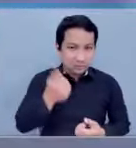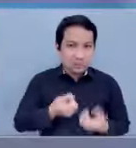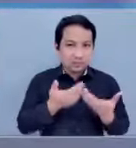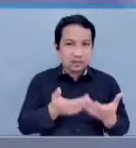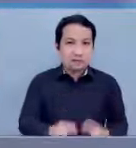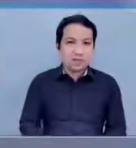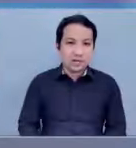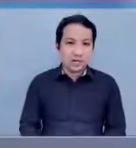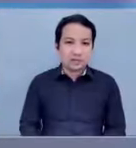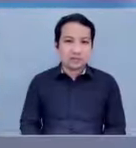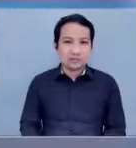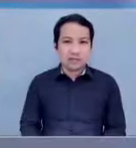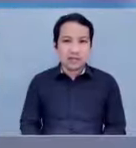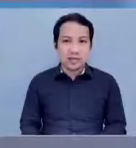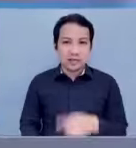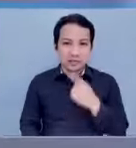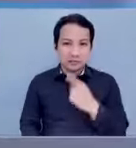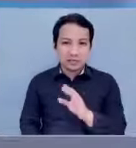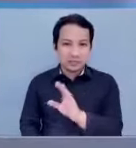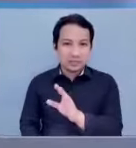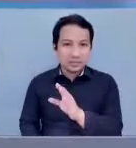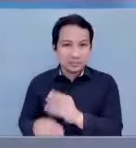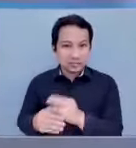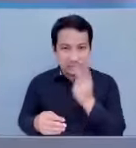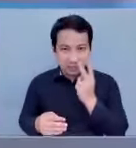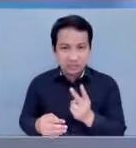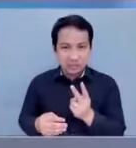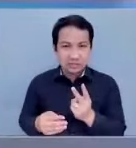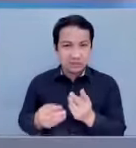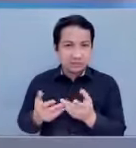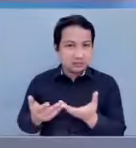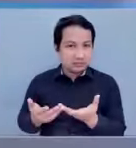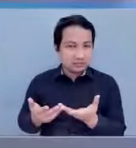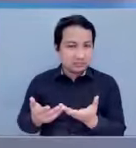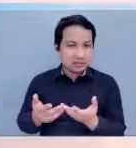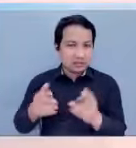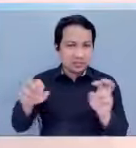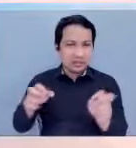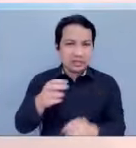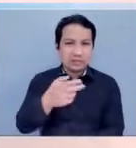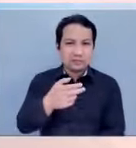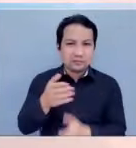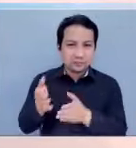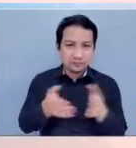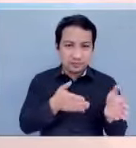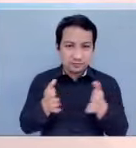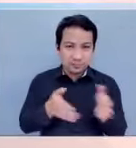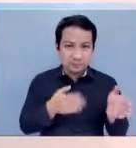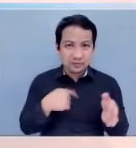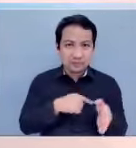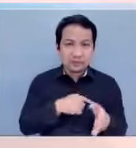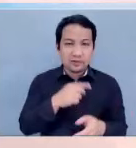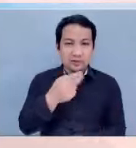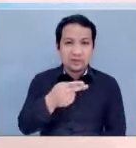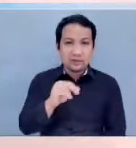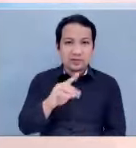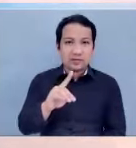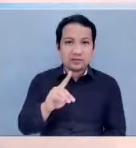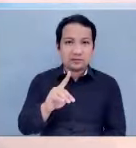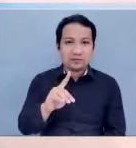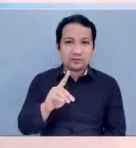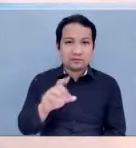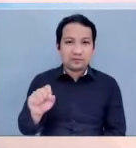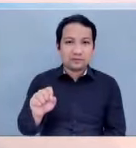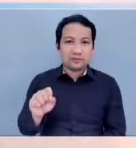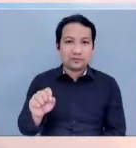I, you know, see this Hanford preparation, para rin ako nagpe-prepare for early. Tama. You know, it's